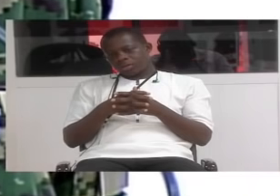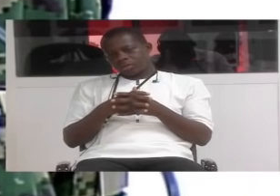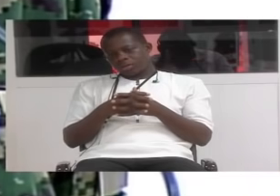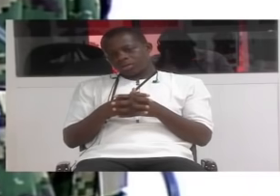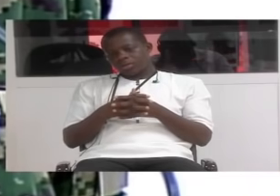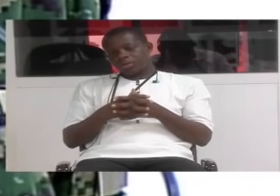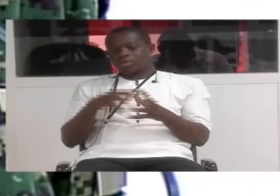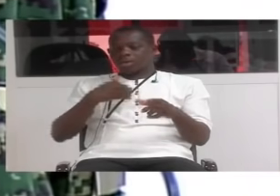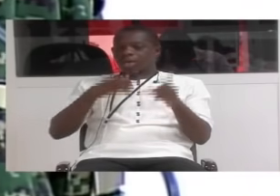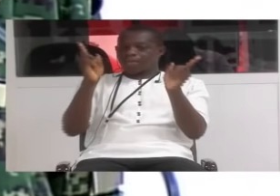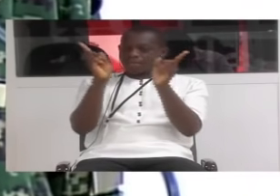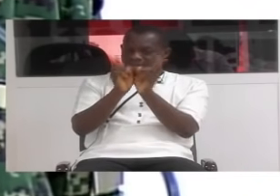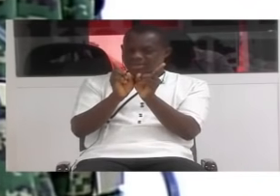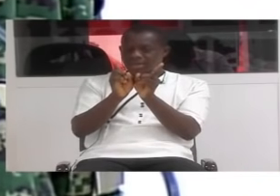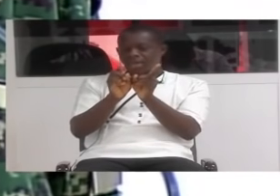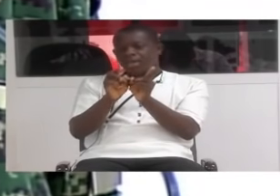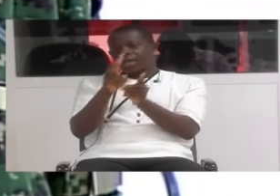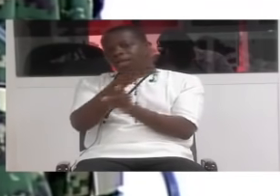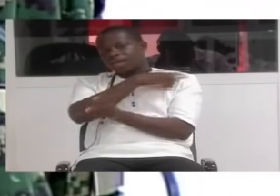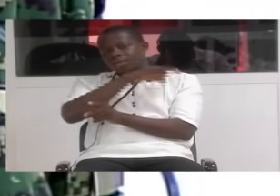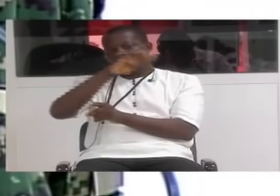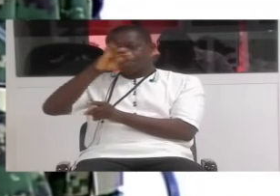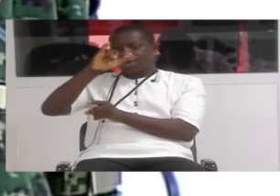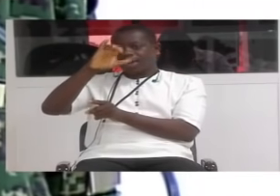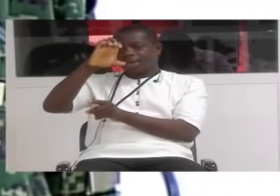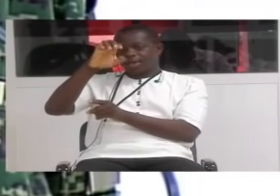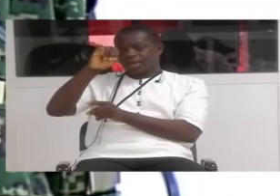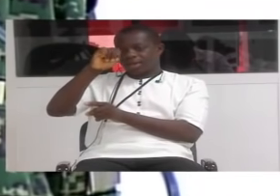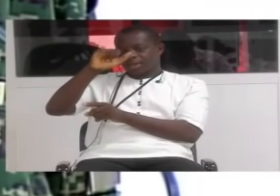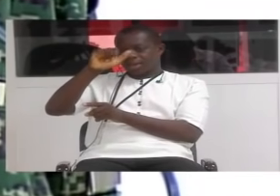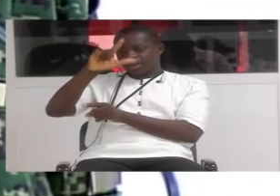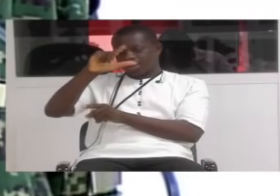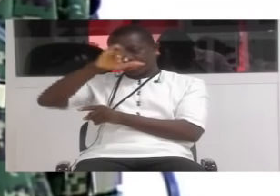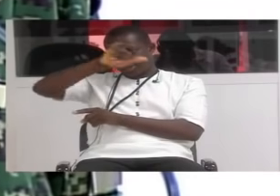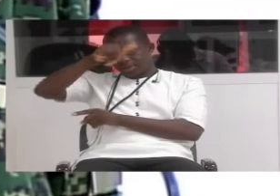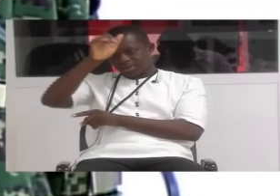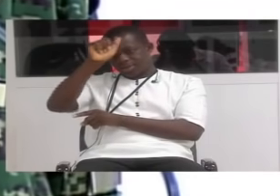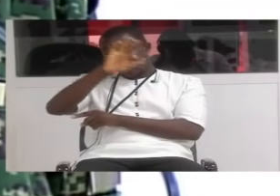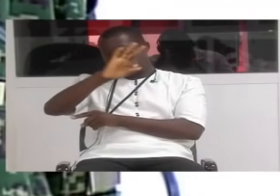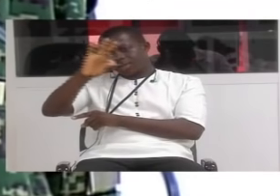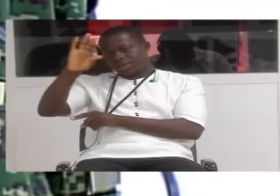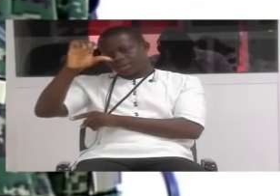Lieutenant Michael Korea Taraje. Michael Jata. I found Lieutenant Michael Jata.